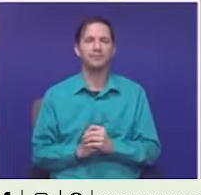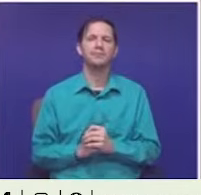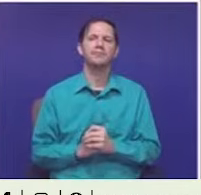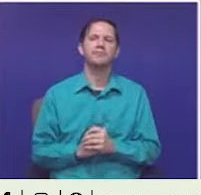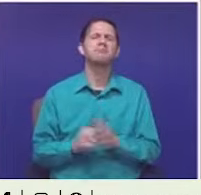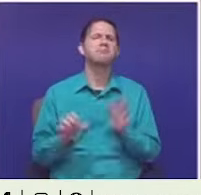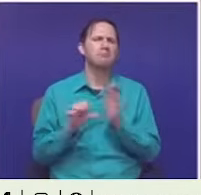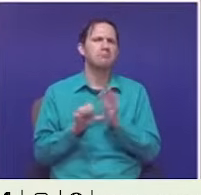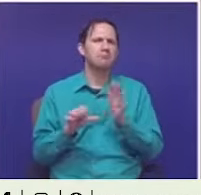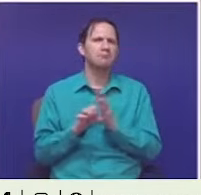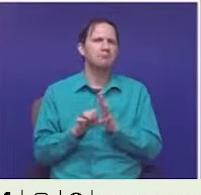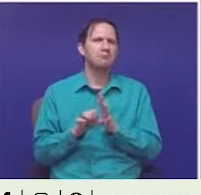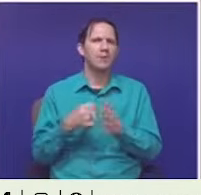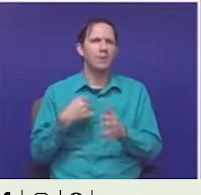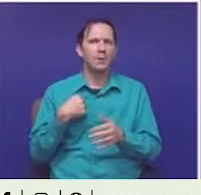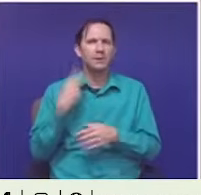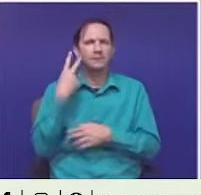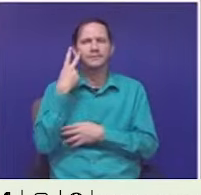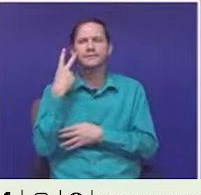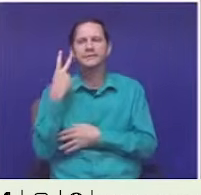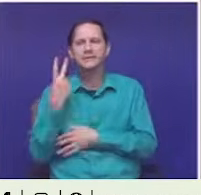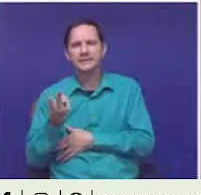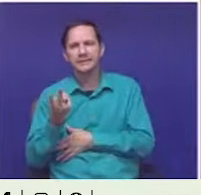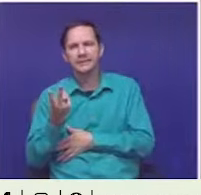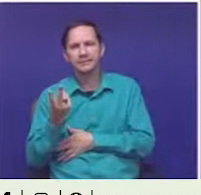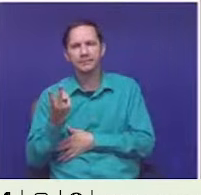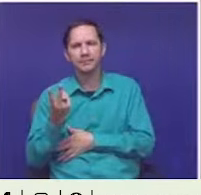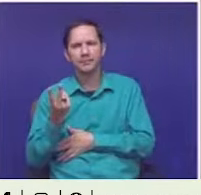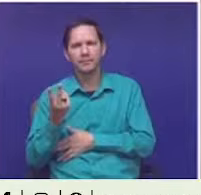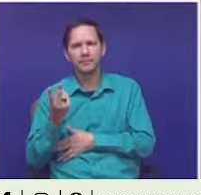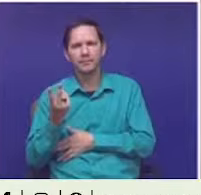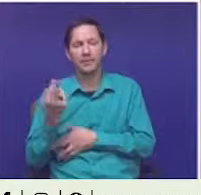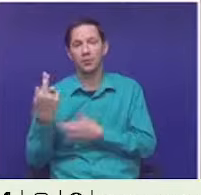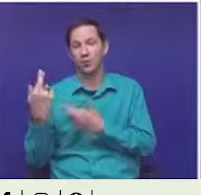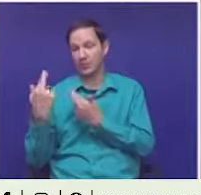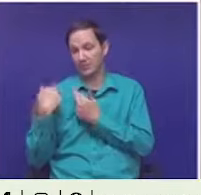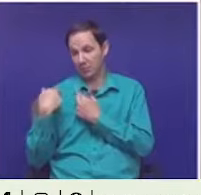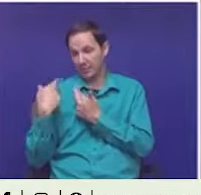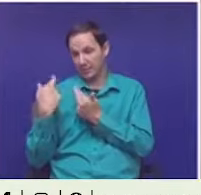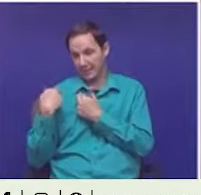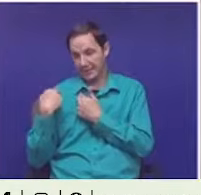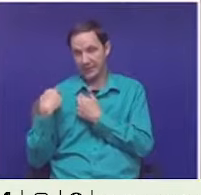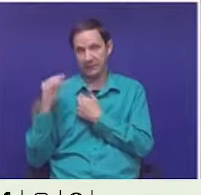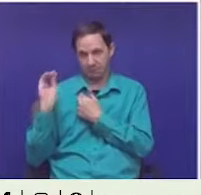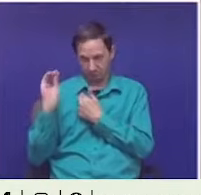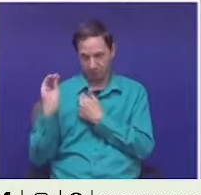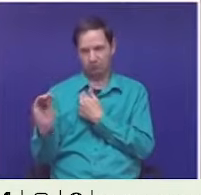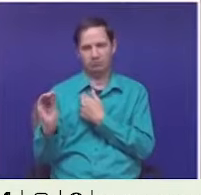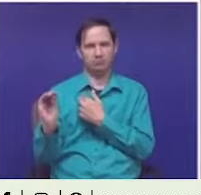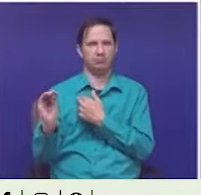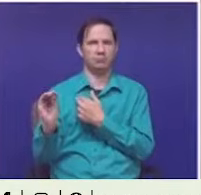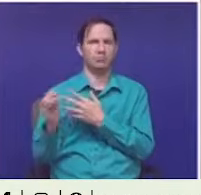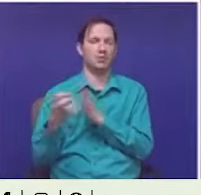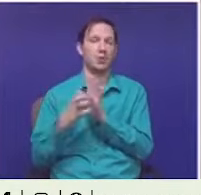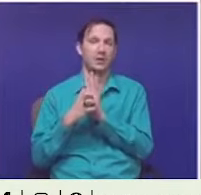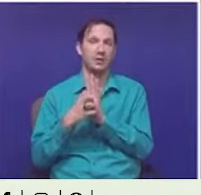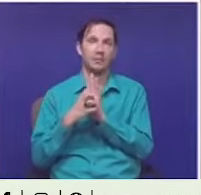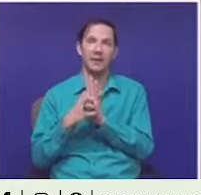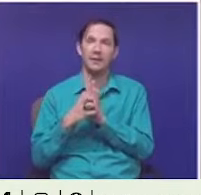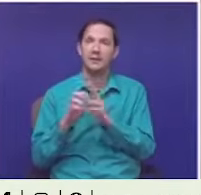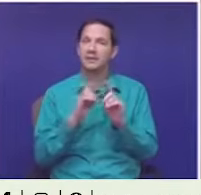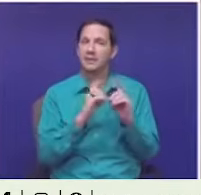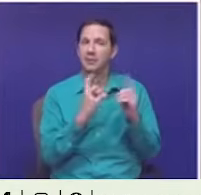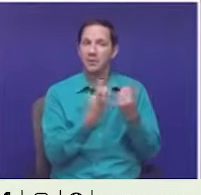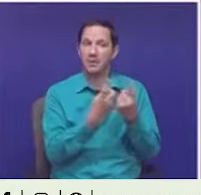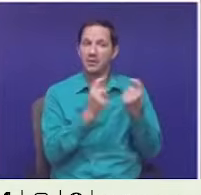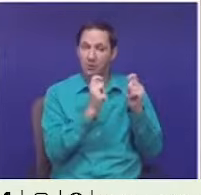that we place where things are, where we place the responsibility where it needs to go. The Department of Transport is very much,